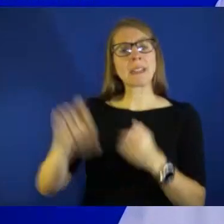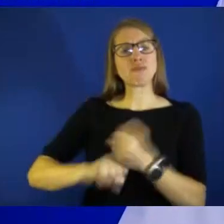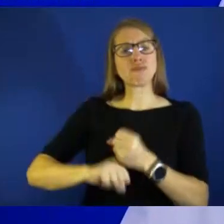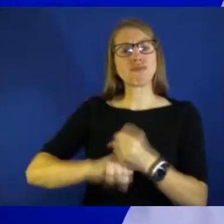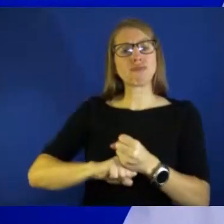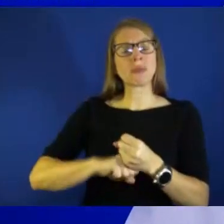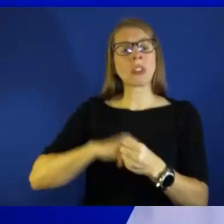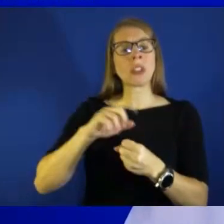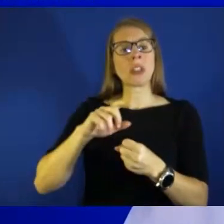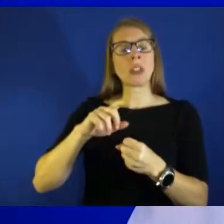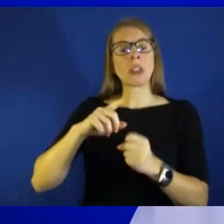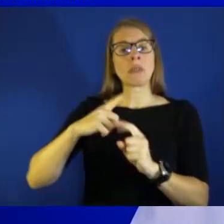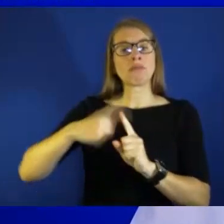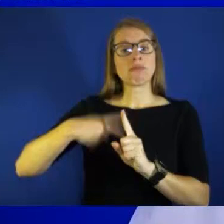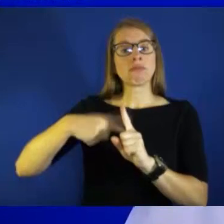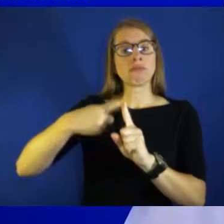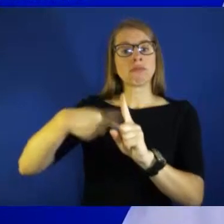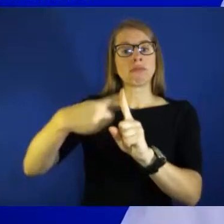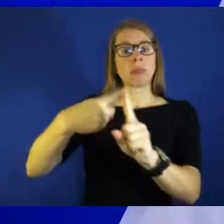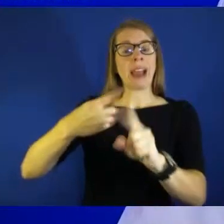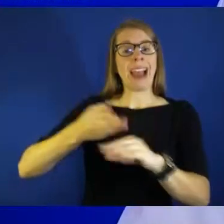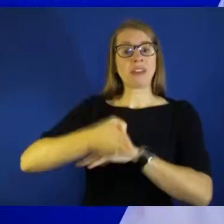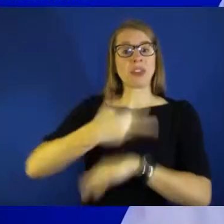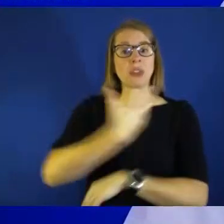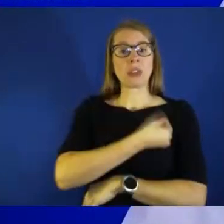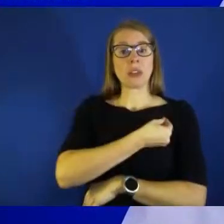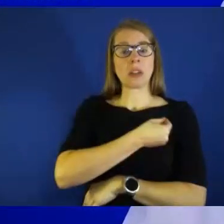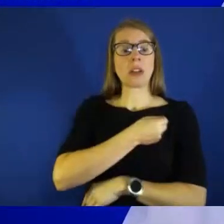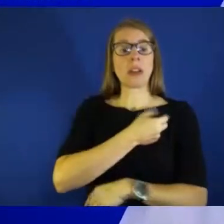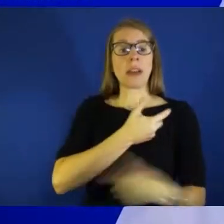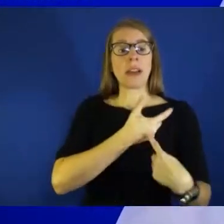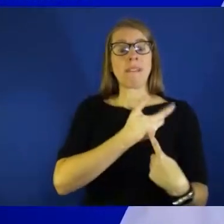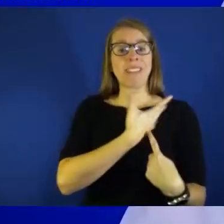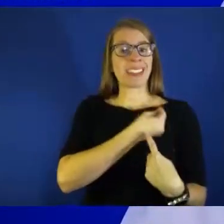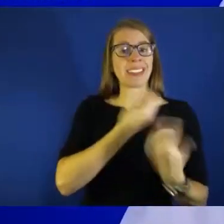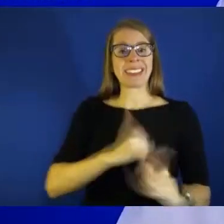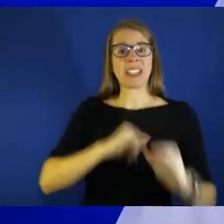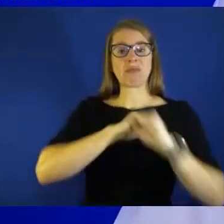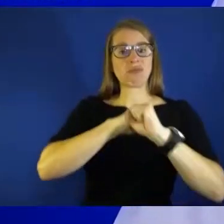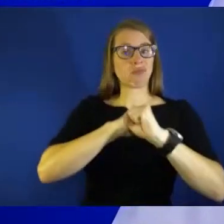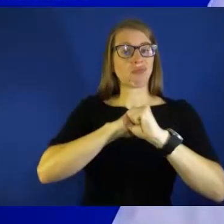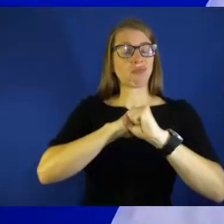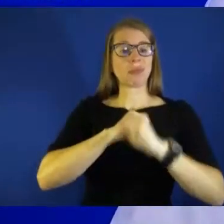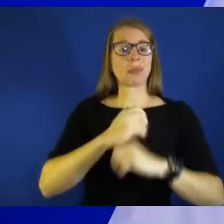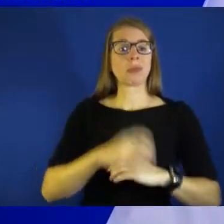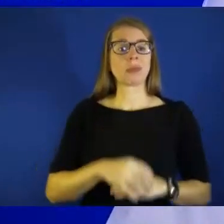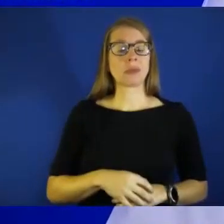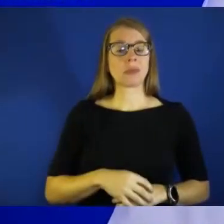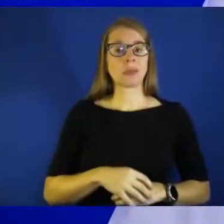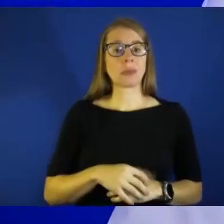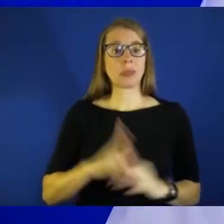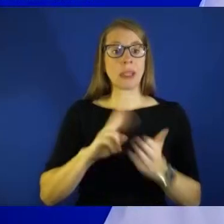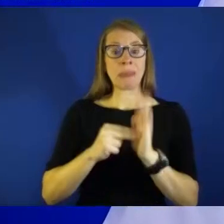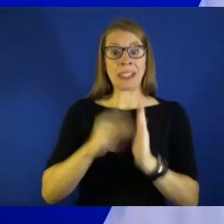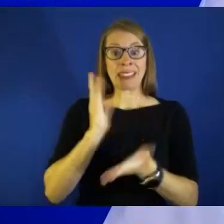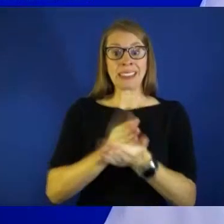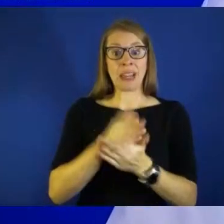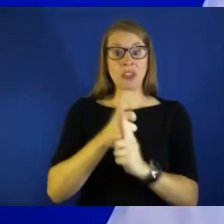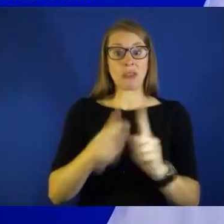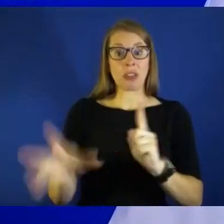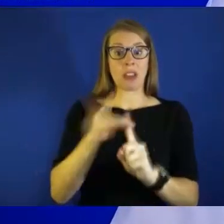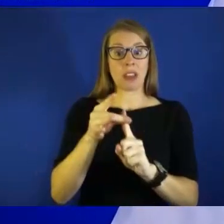from vaccination, the vaccines do what they are supposed to do. Their intent is not to stop you from getting infected if you